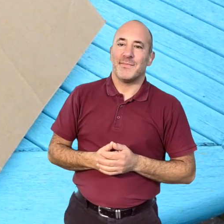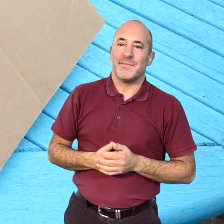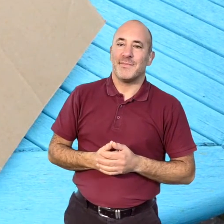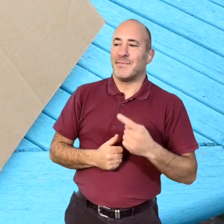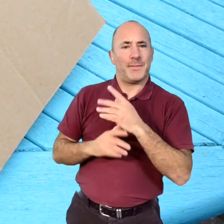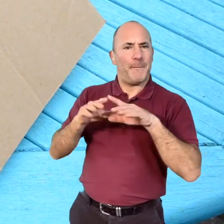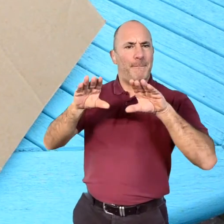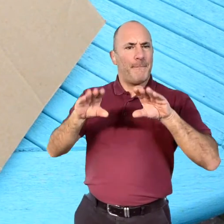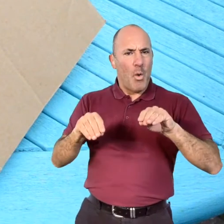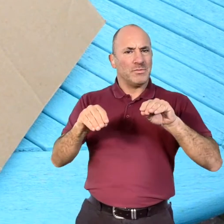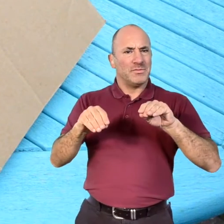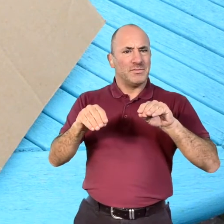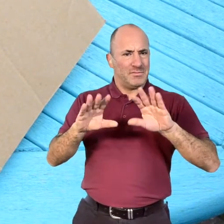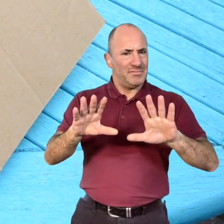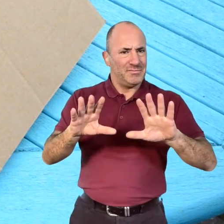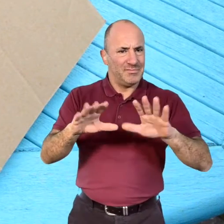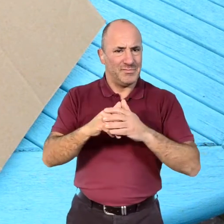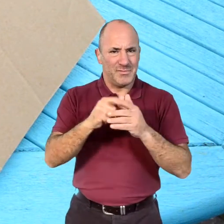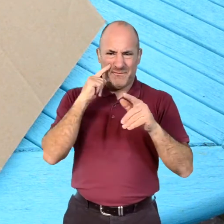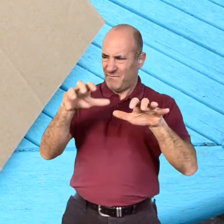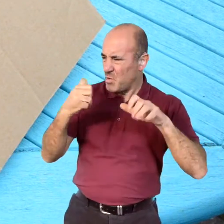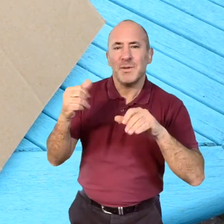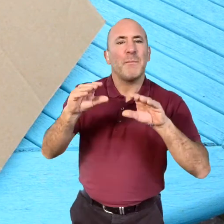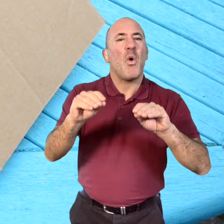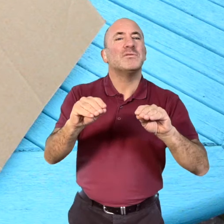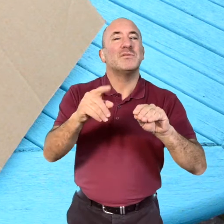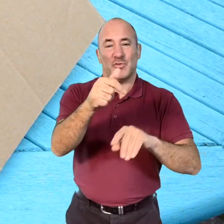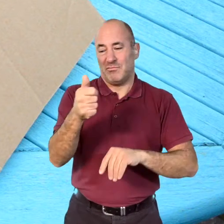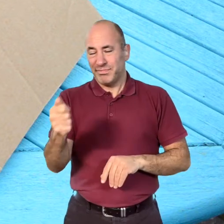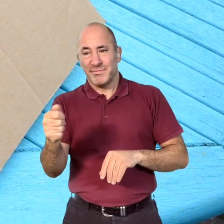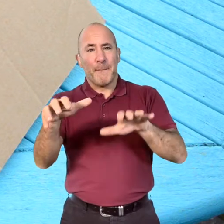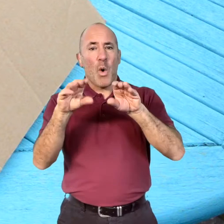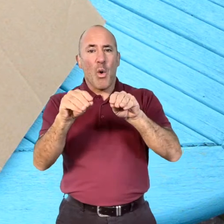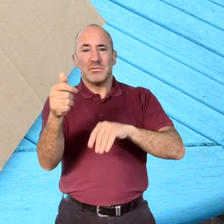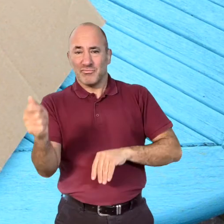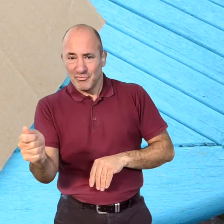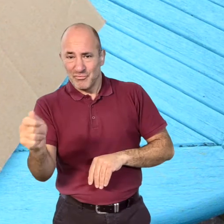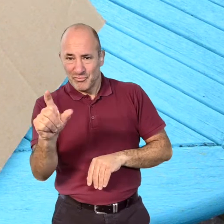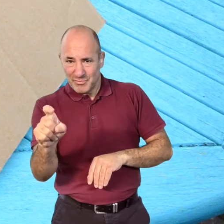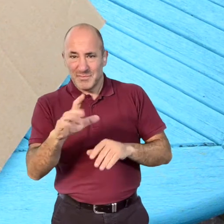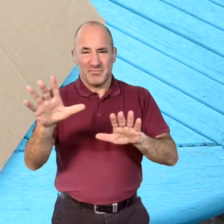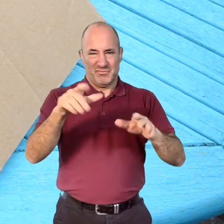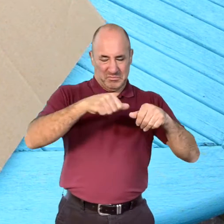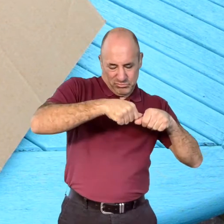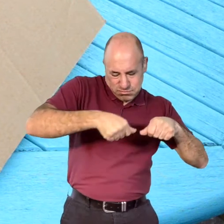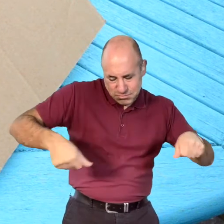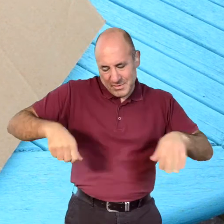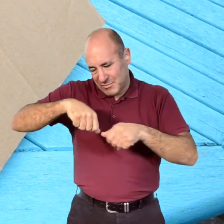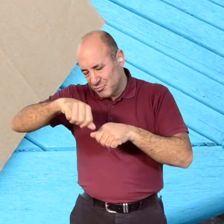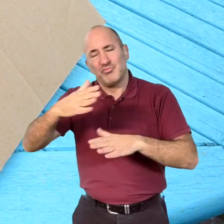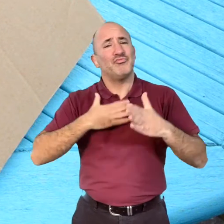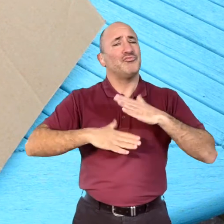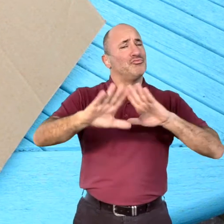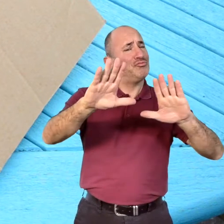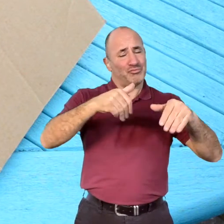The video of me sellotaping my baking paper to my box is now frozen. Please press pause and take as long